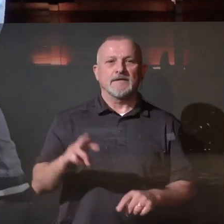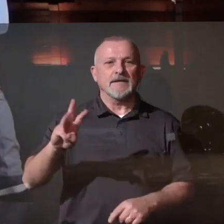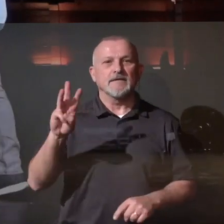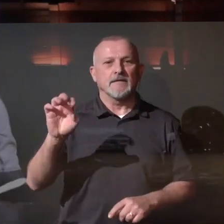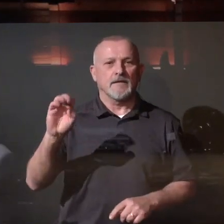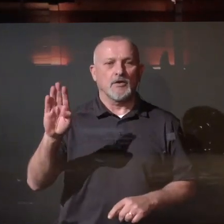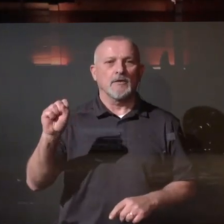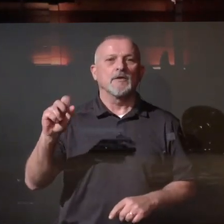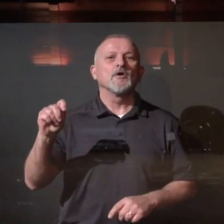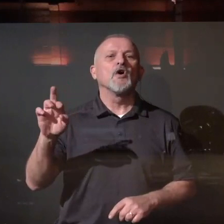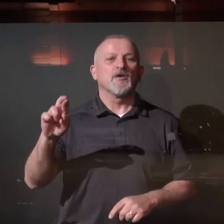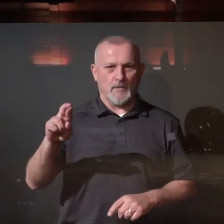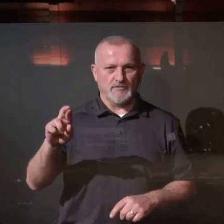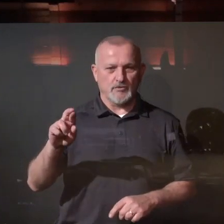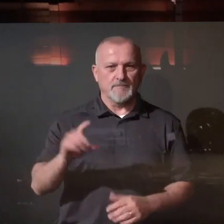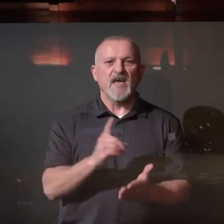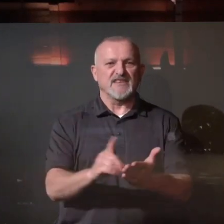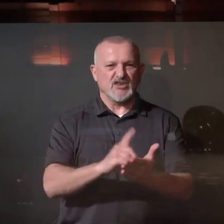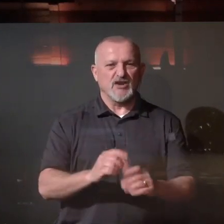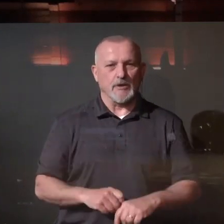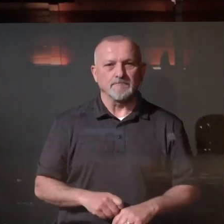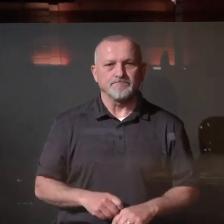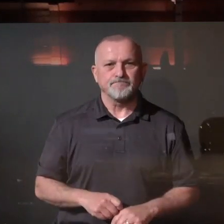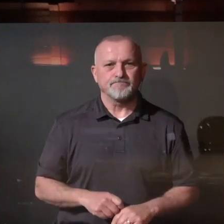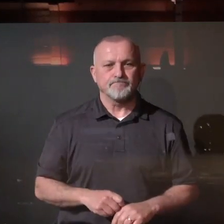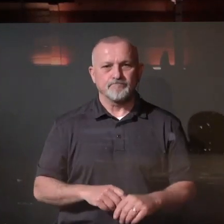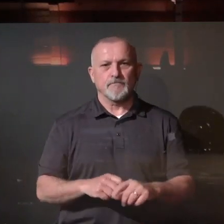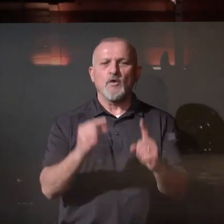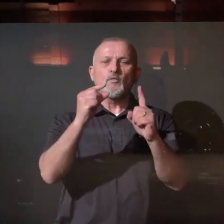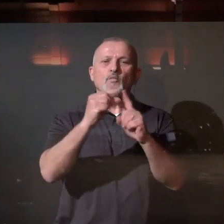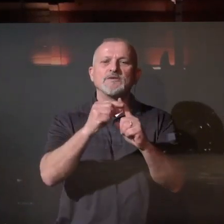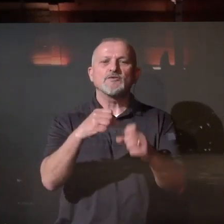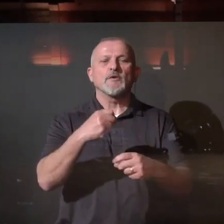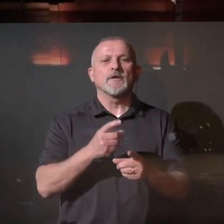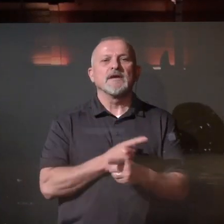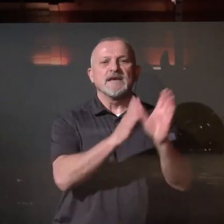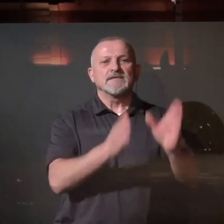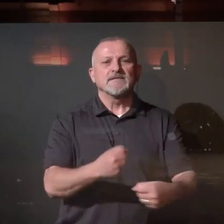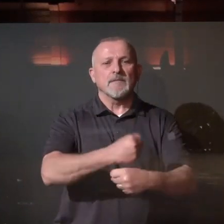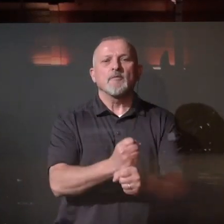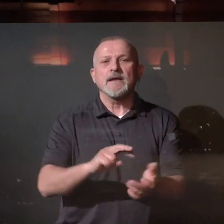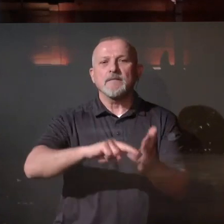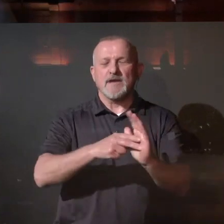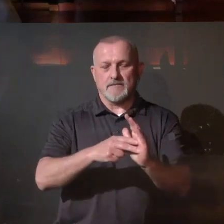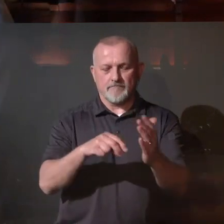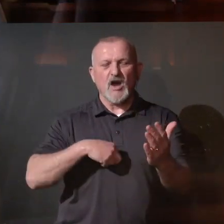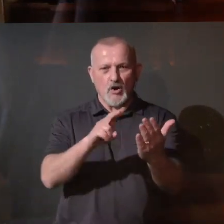is the Webster's Dictionary or any other dictionary that you want to find? What does it say discipleship is? Here's the definition. I'll read it to